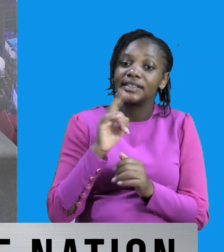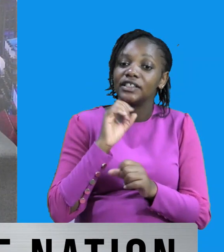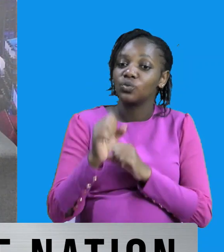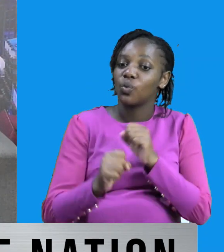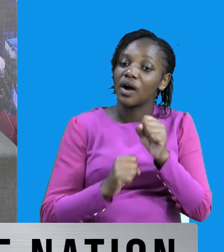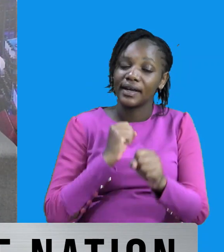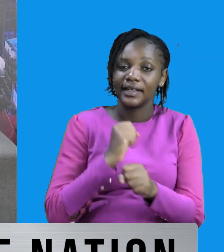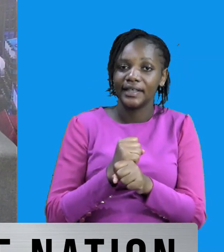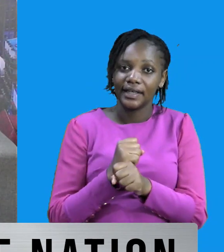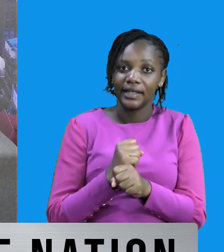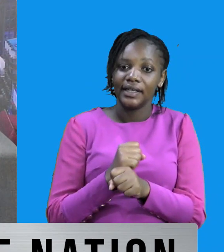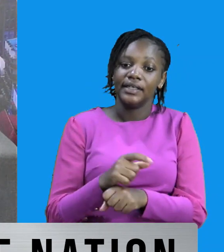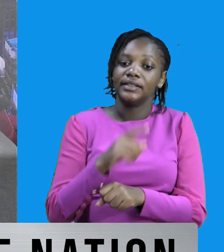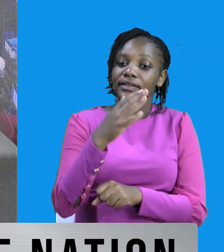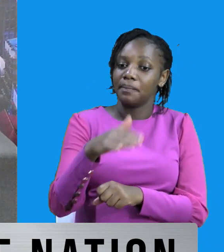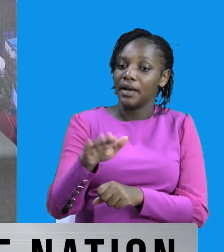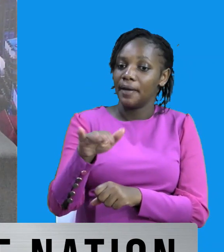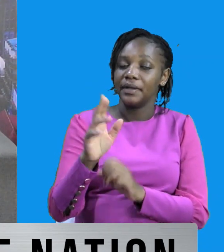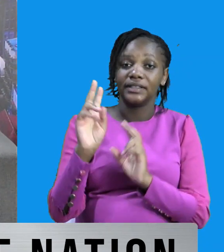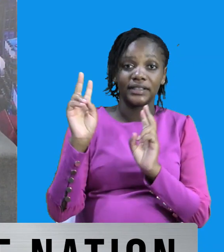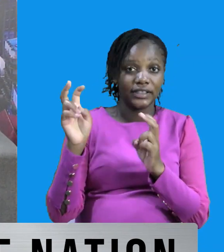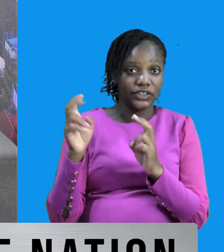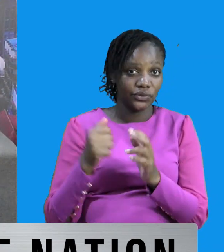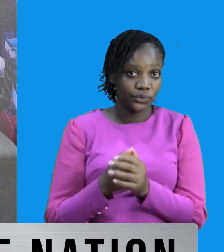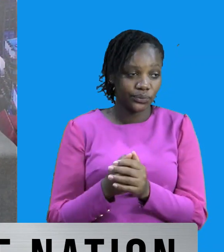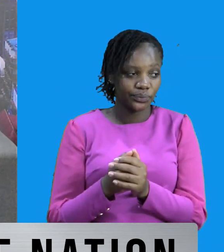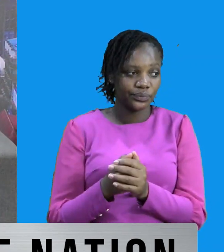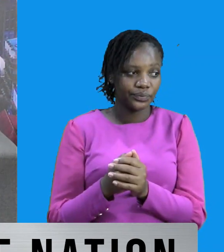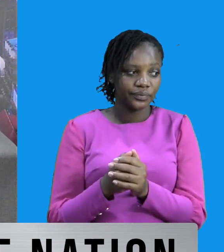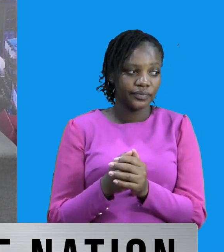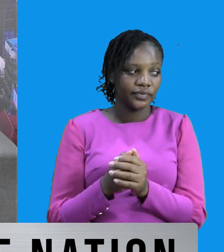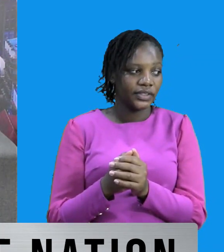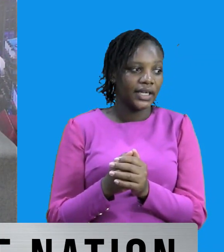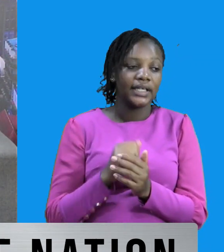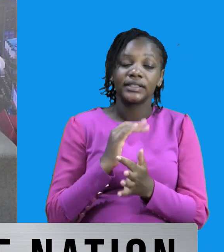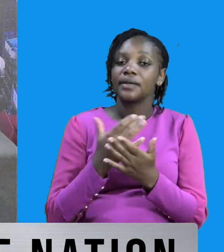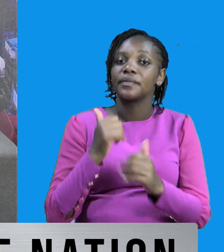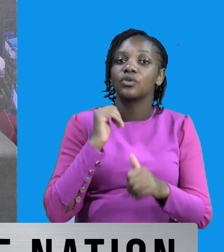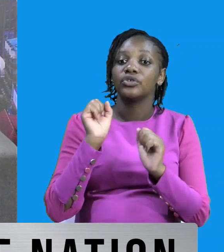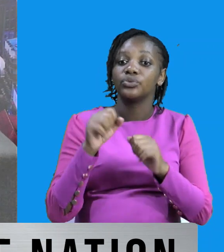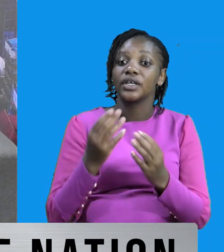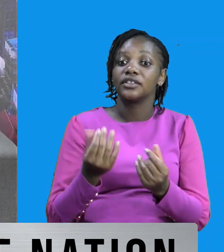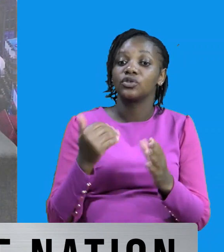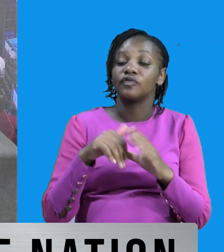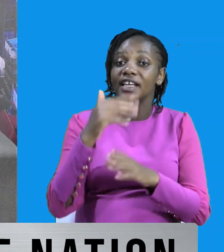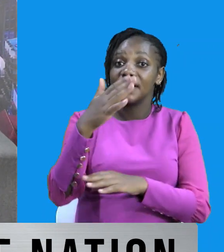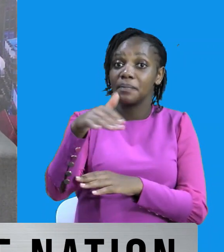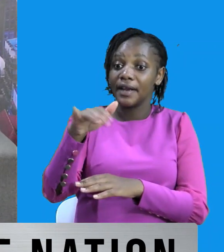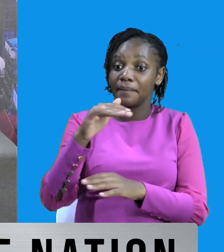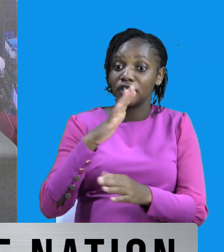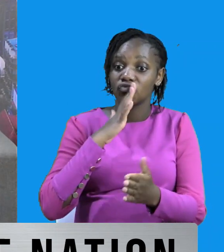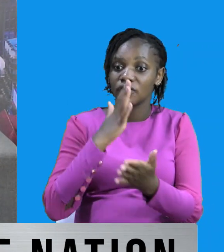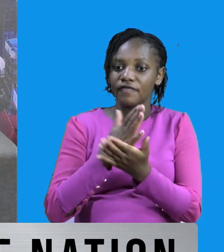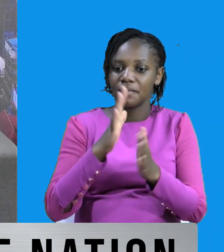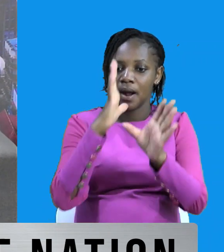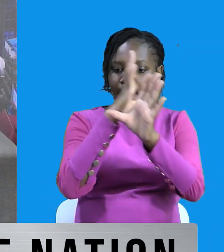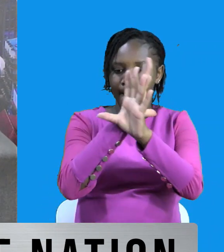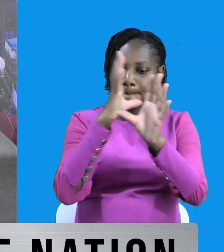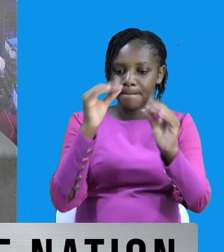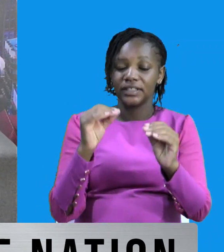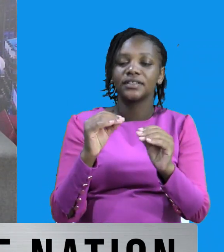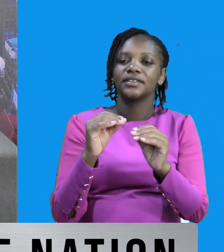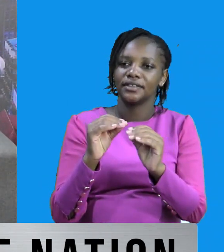been a parliamentary issue, and it mm-hmm. should have been an issue that is canvassed in parliament to a point that the president yeah. is